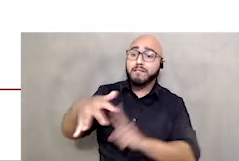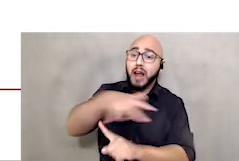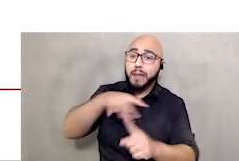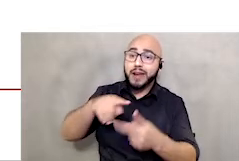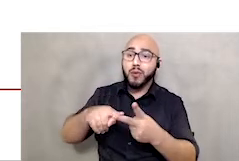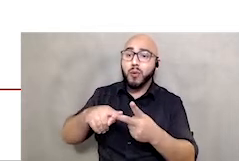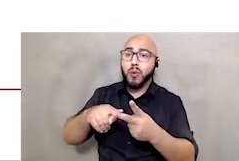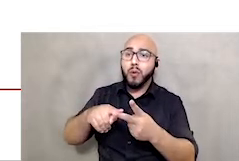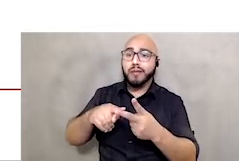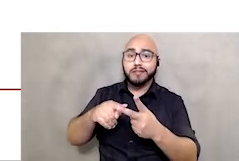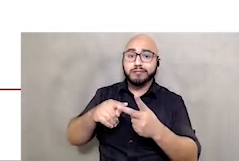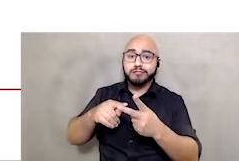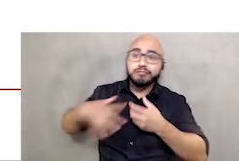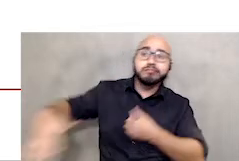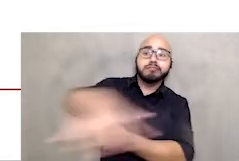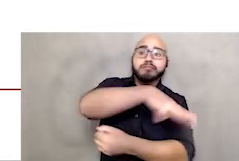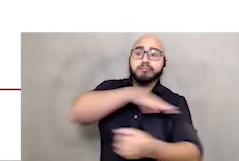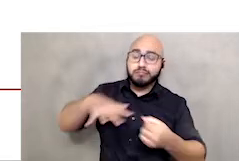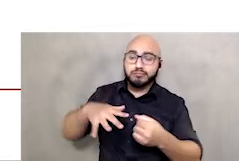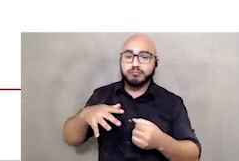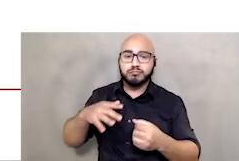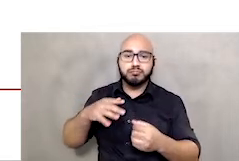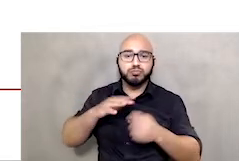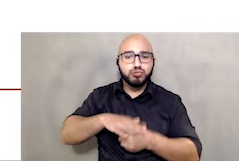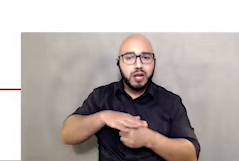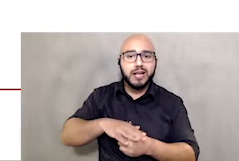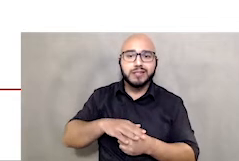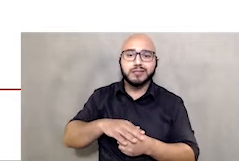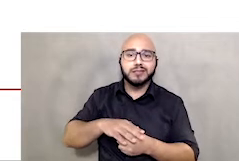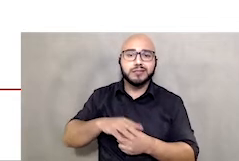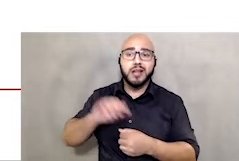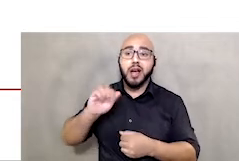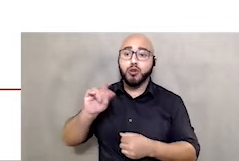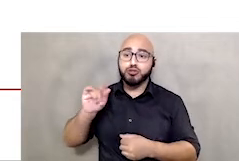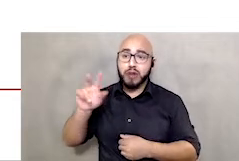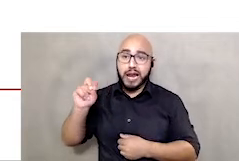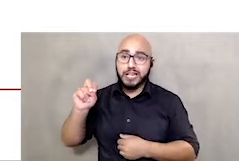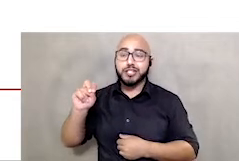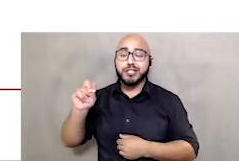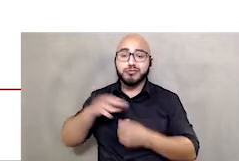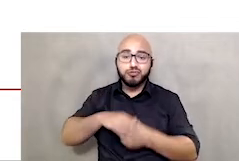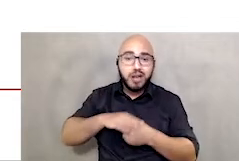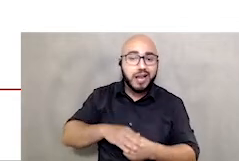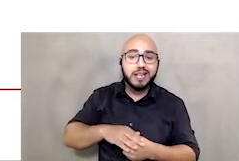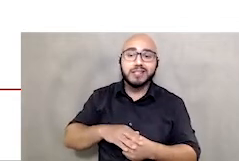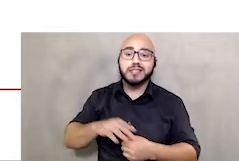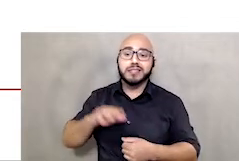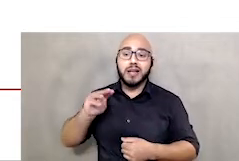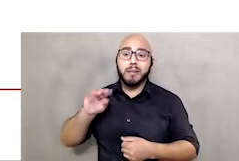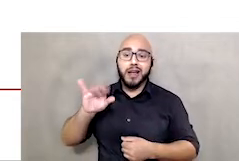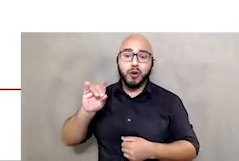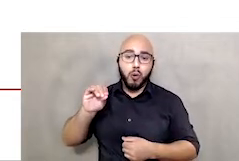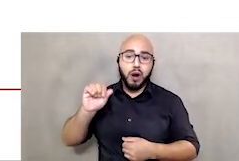stress, acculturative stress, perceived discrimination, microaggressions, and racism. And there are health effects